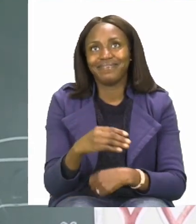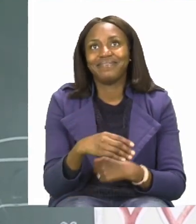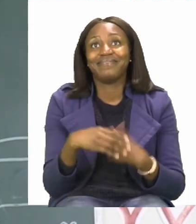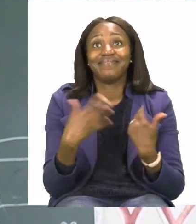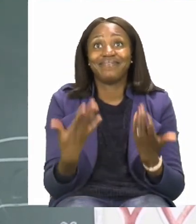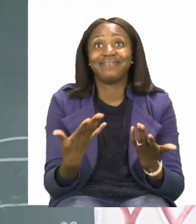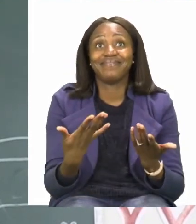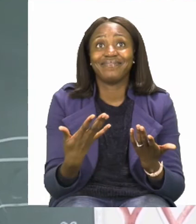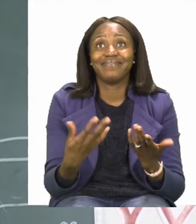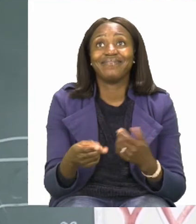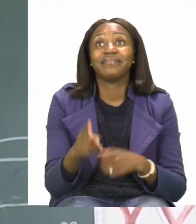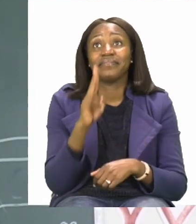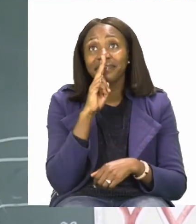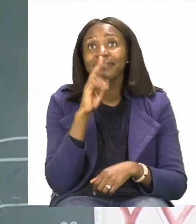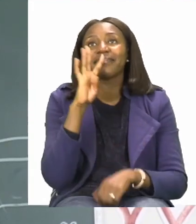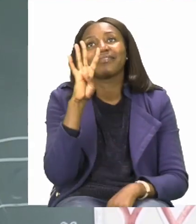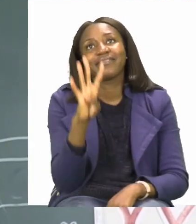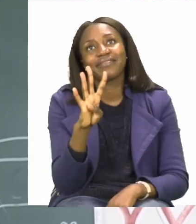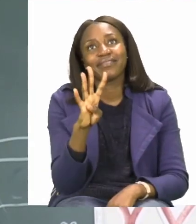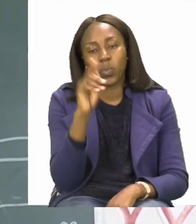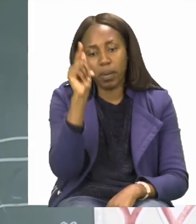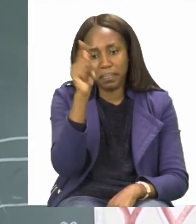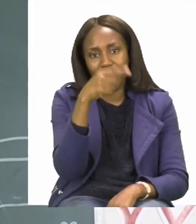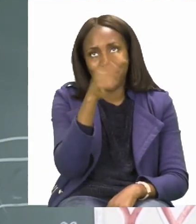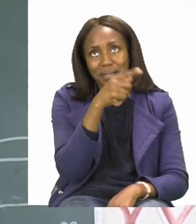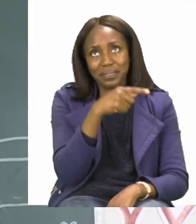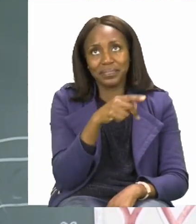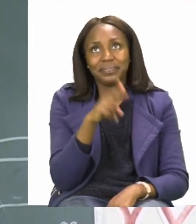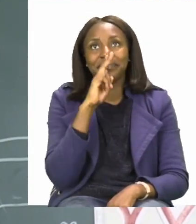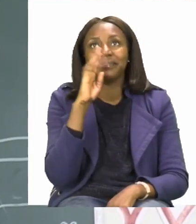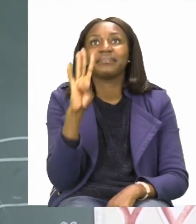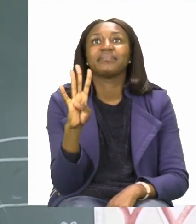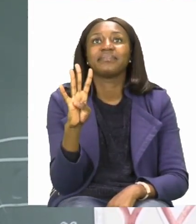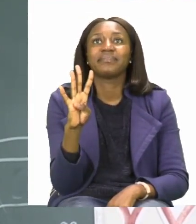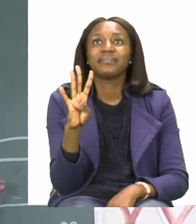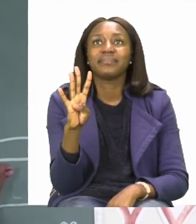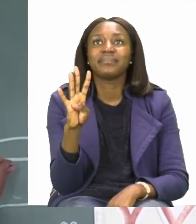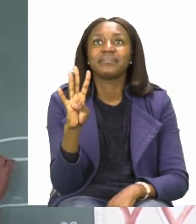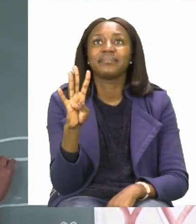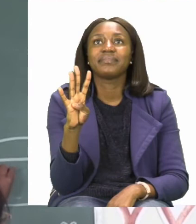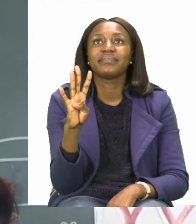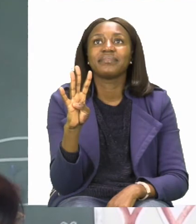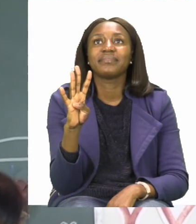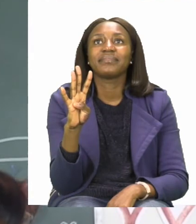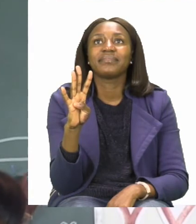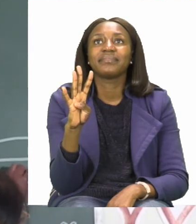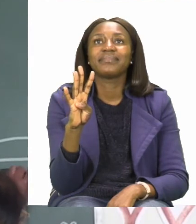4. So we have crossed out all our sticks and we now know that our answer is